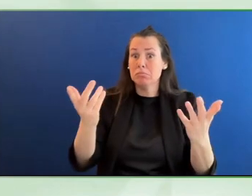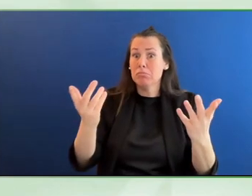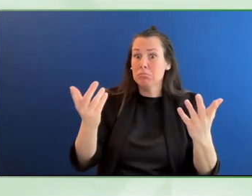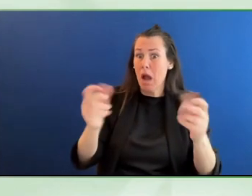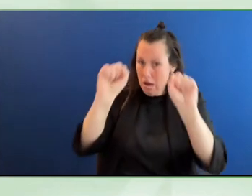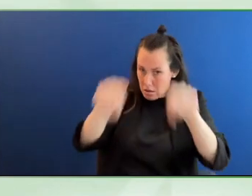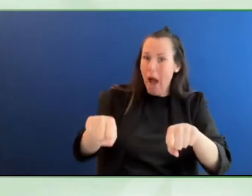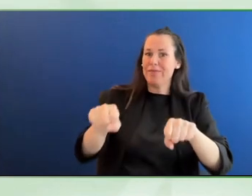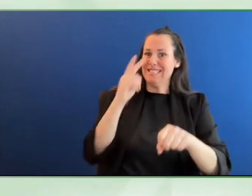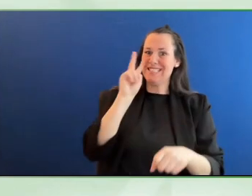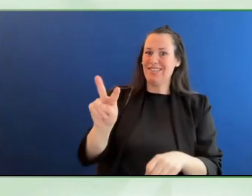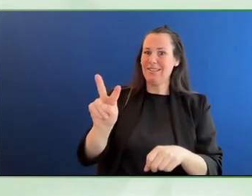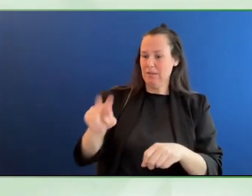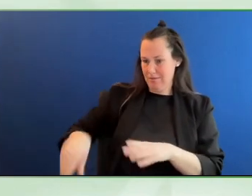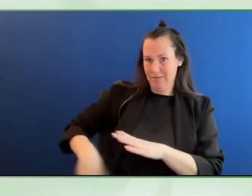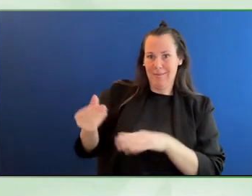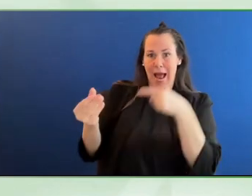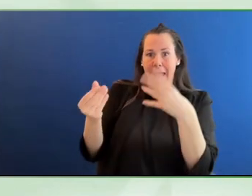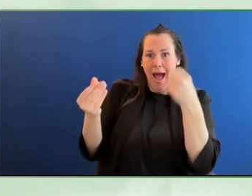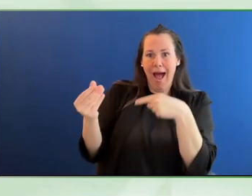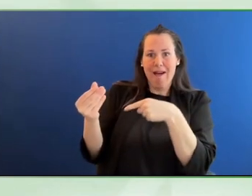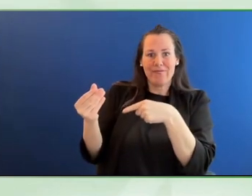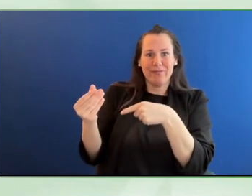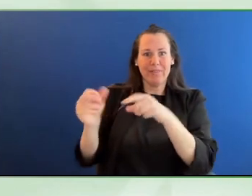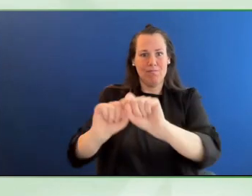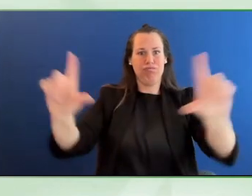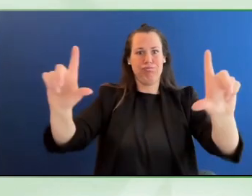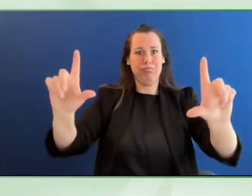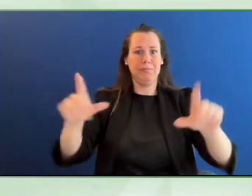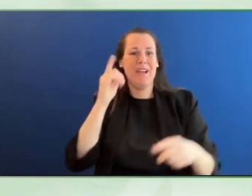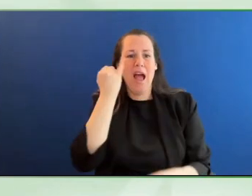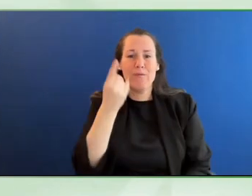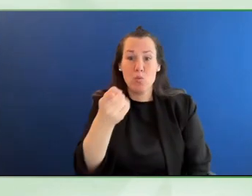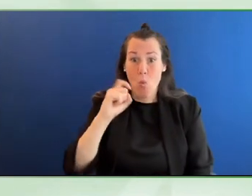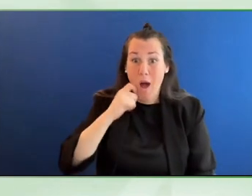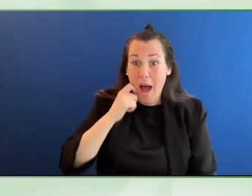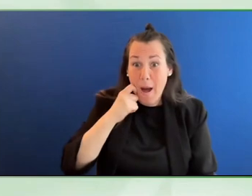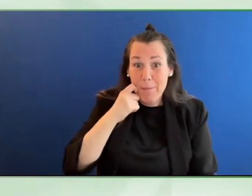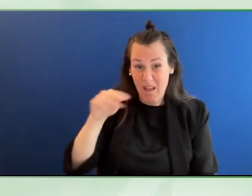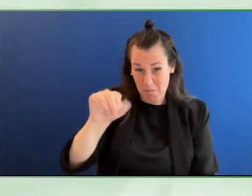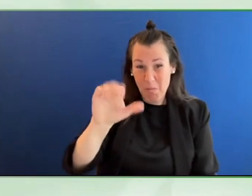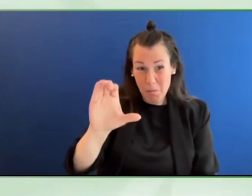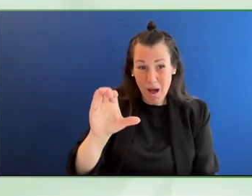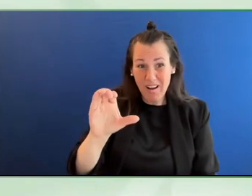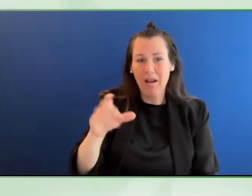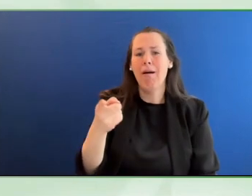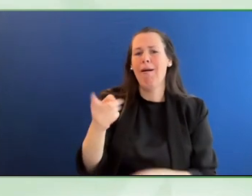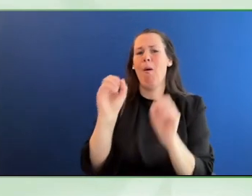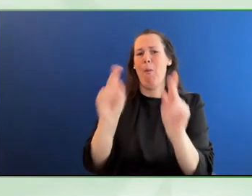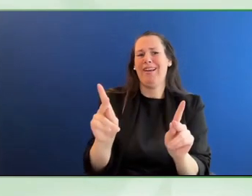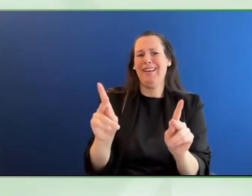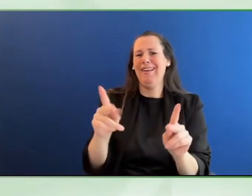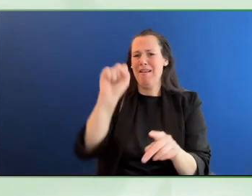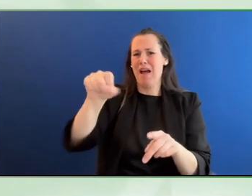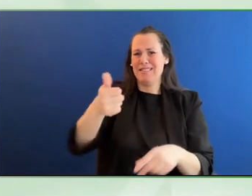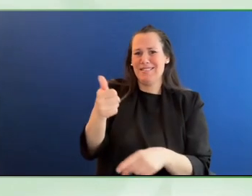sits down. And, of course, they can't use the computer until they get the AT. So it would bring it down for them. Somebody with a cognitive language and learning